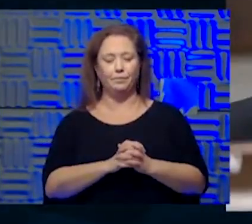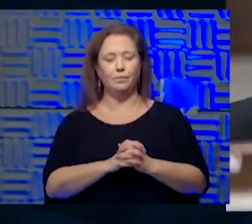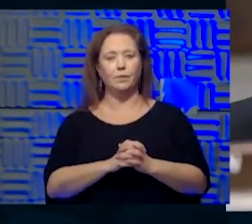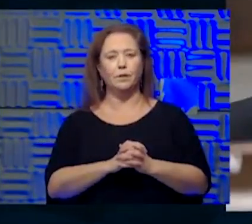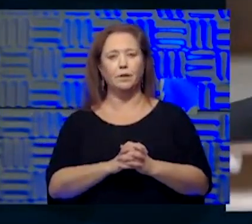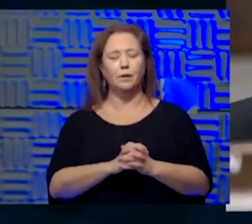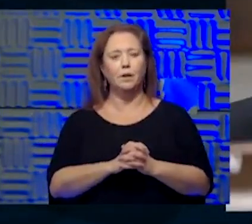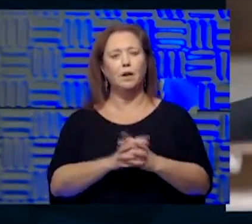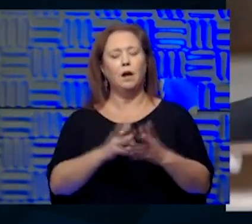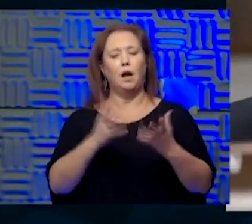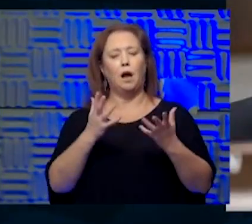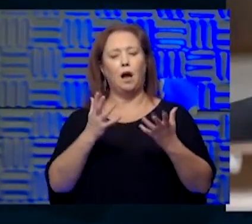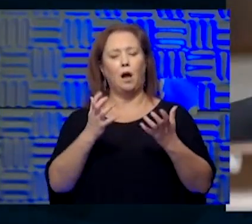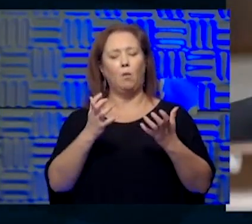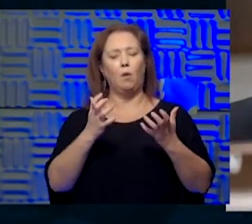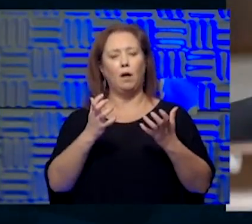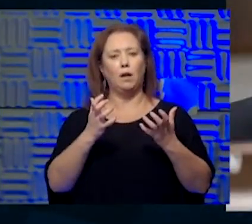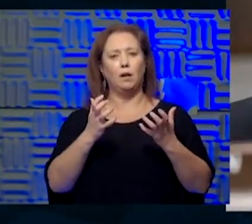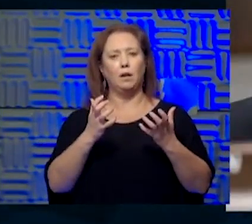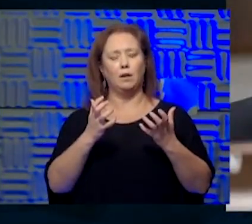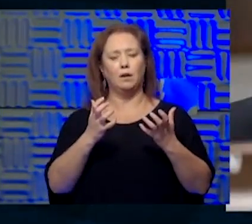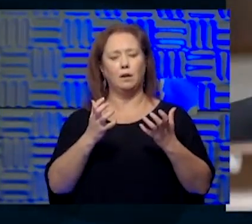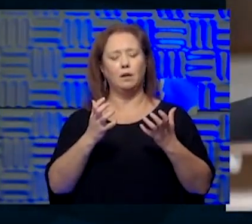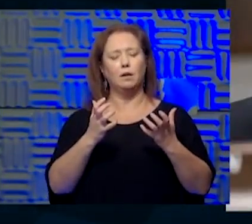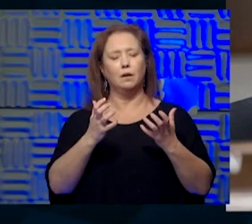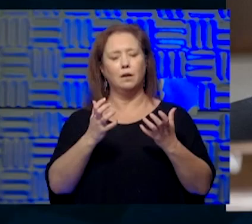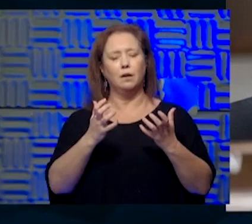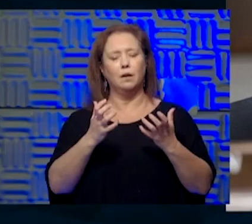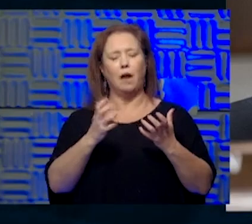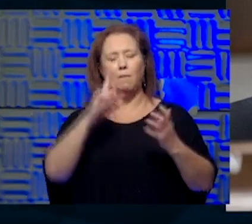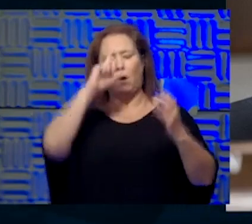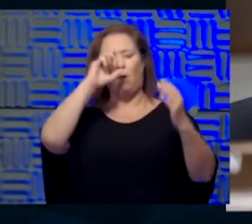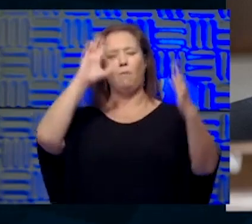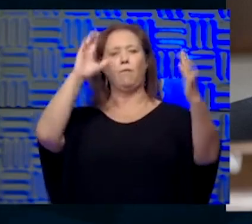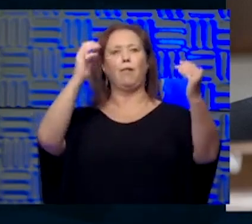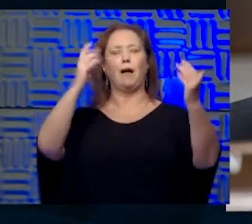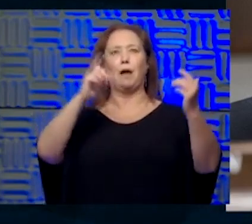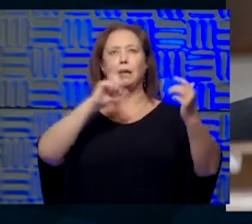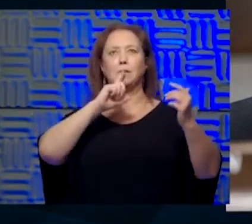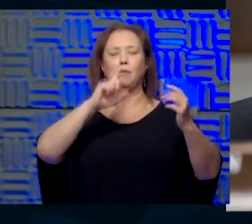So, one of the things I think I'm so